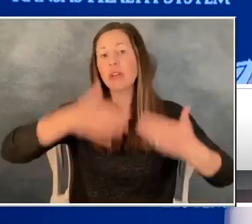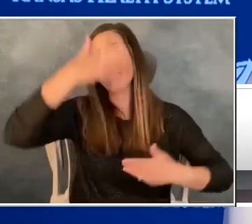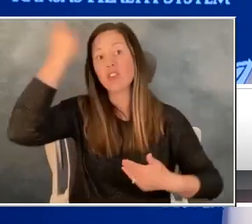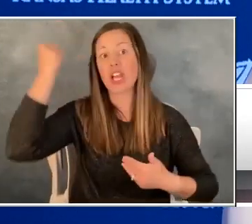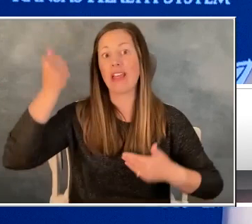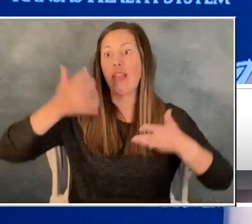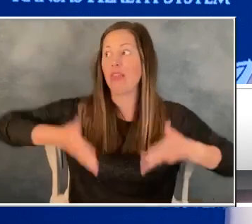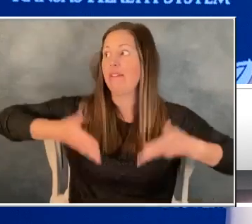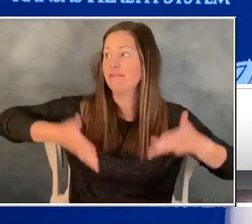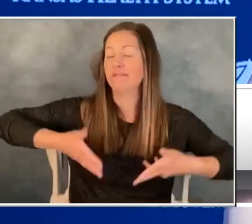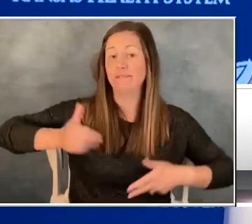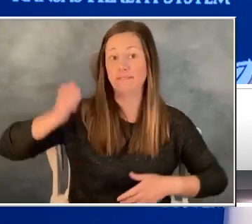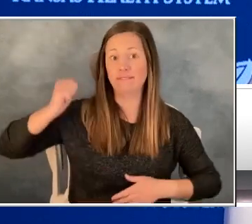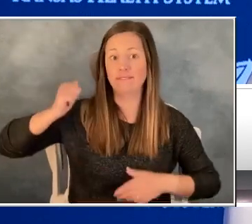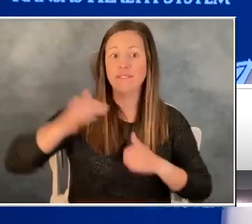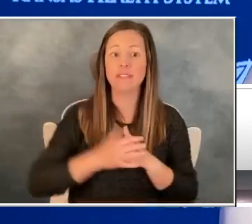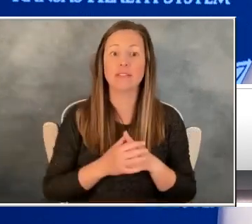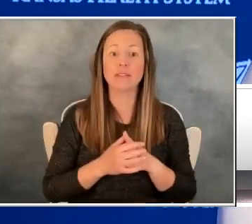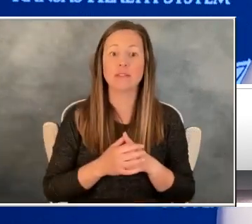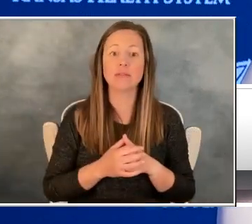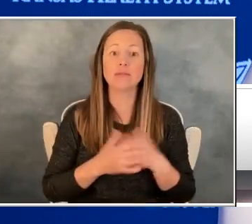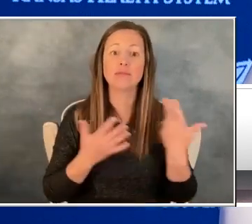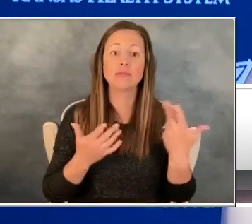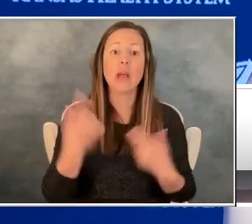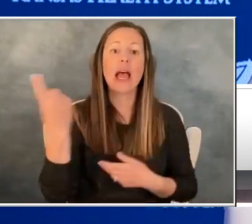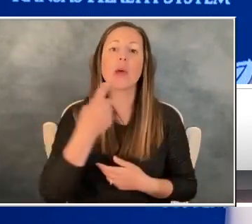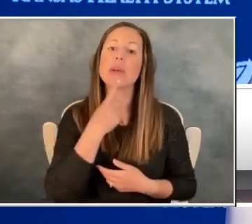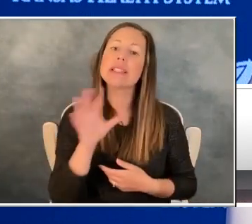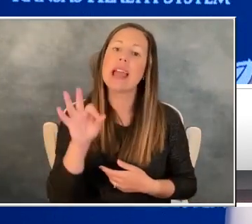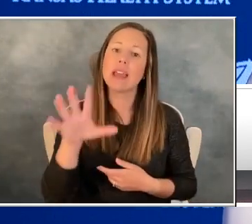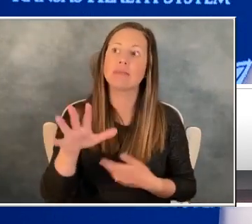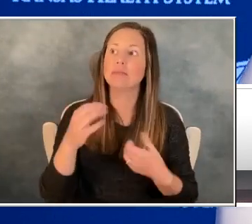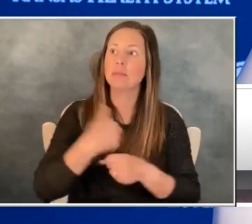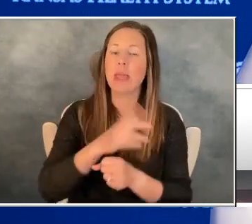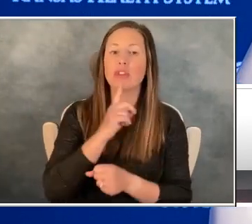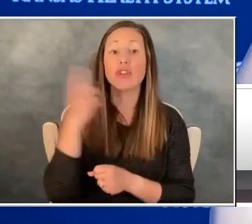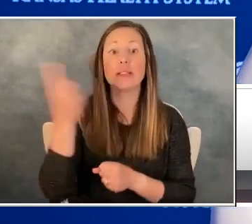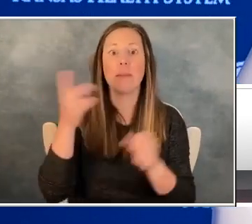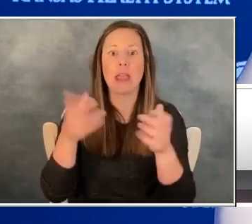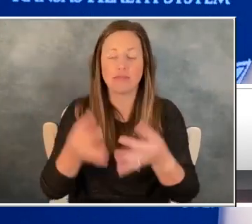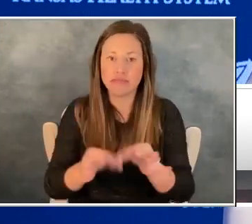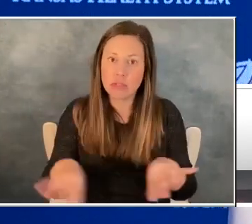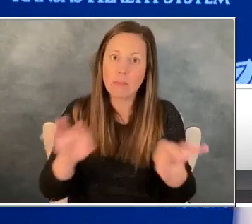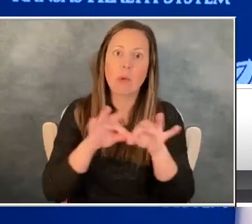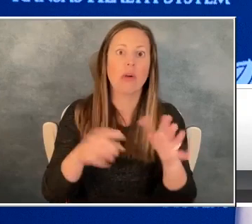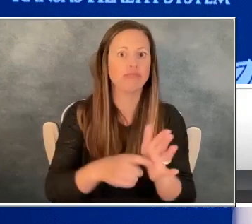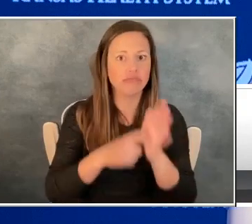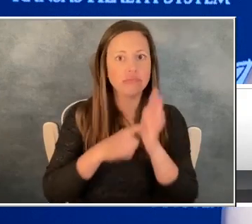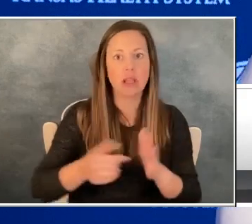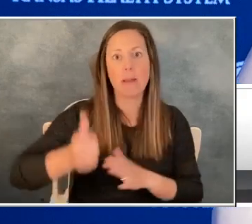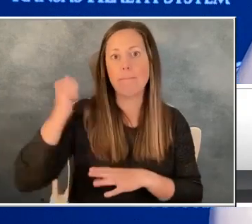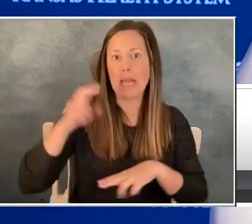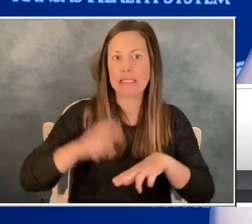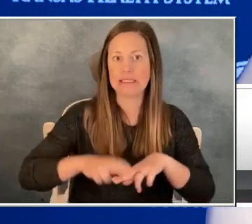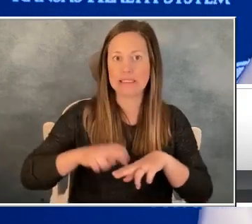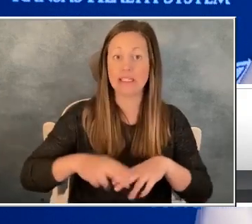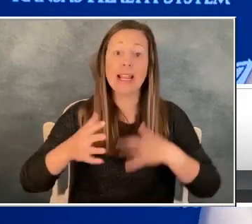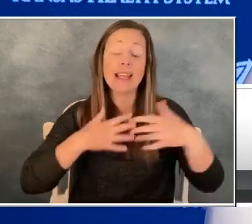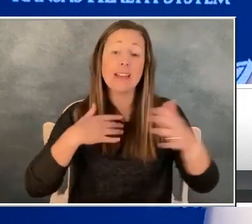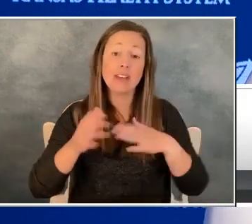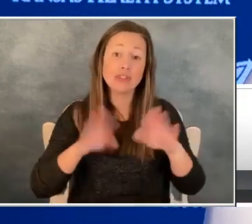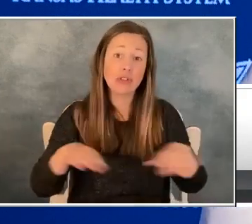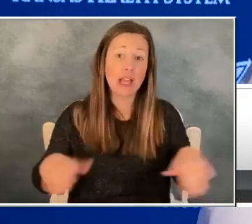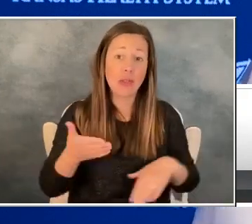parents is put something essential in the back seat and make it a routine. Even if your child is in the car or not, make